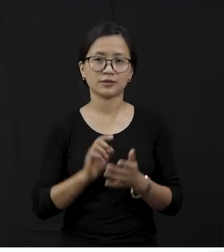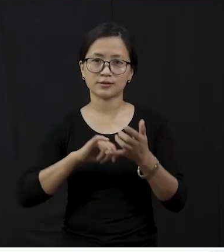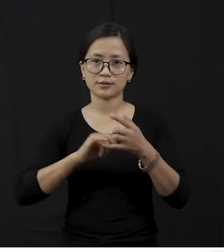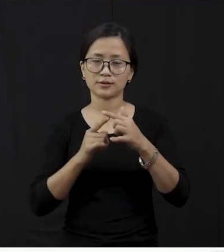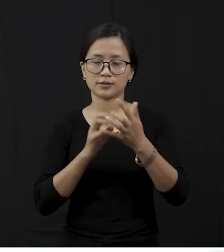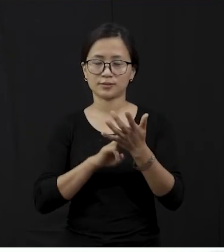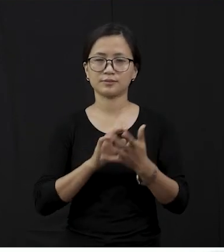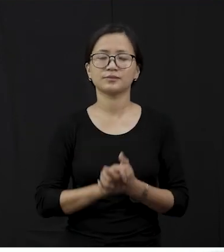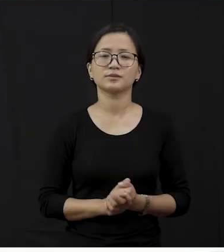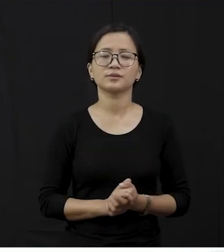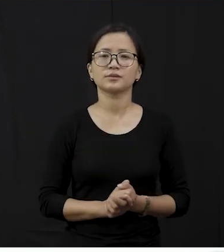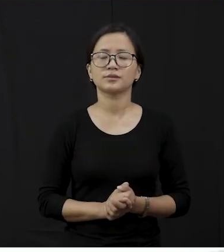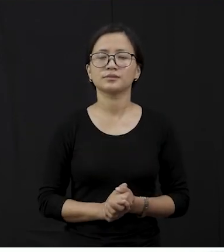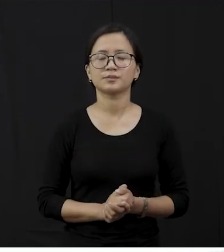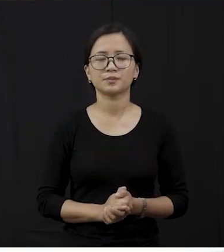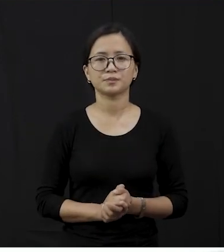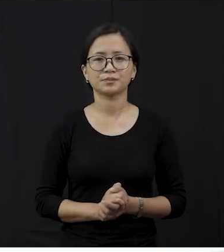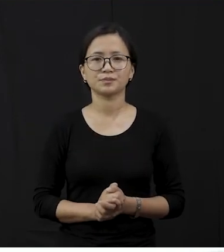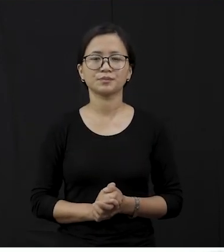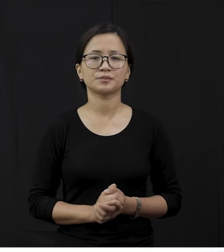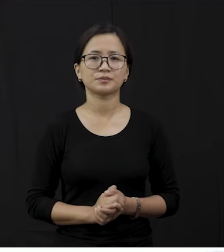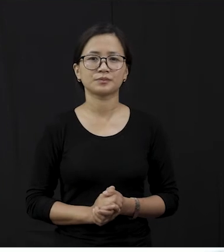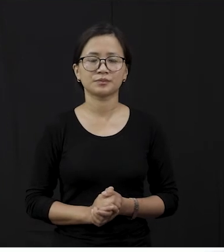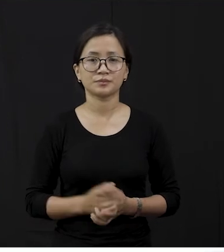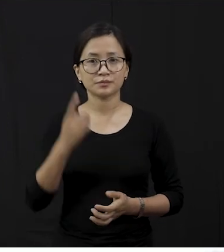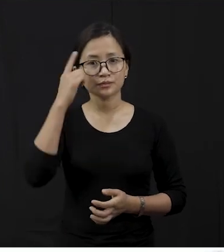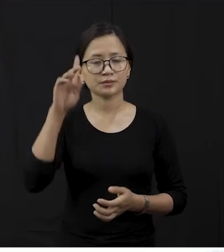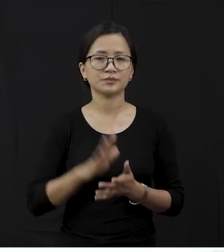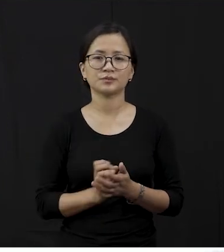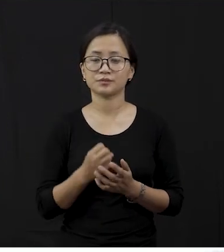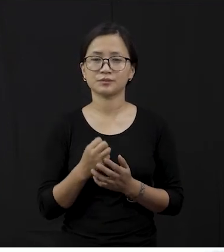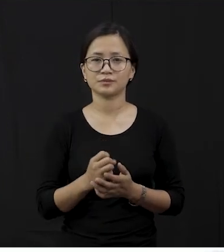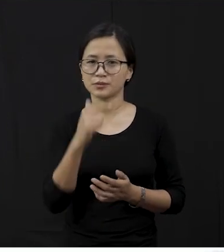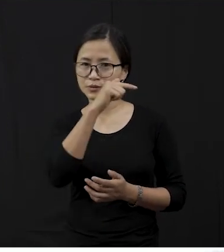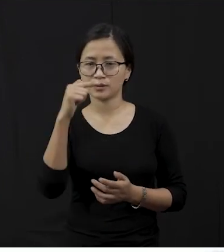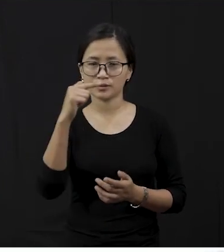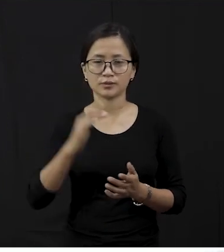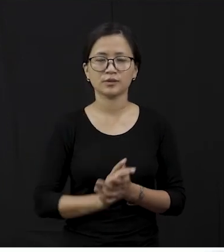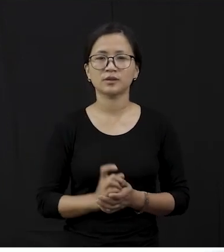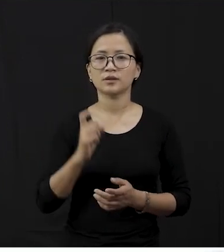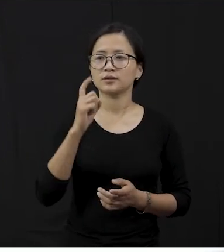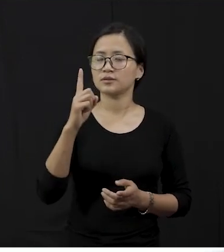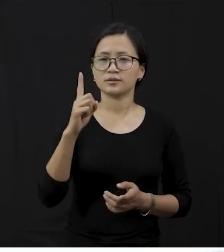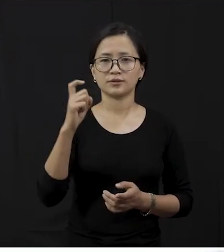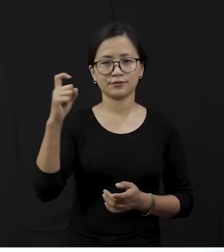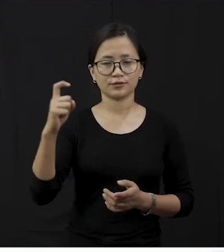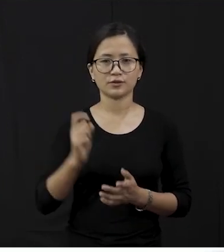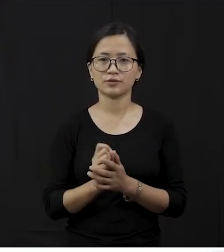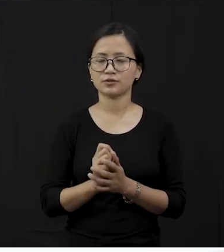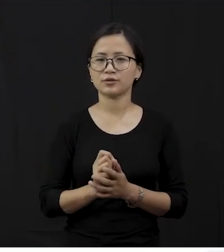that are left with Maggie. Okay, for that we are going to subtract the 17